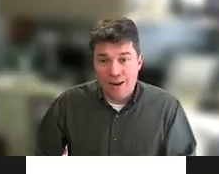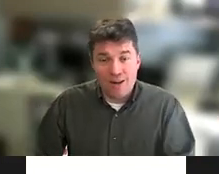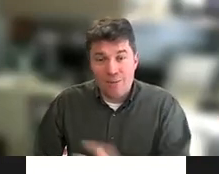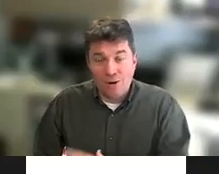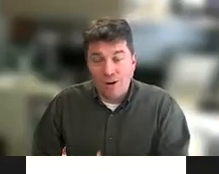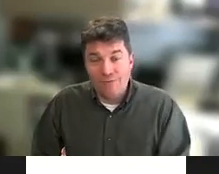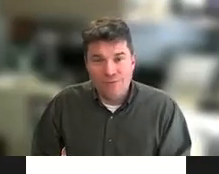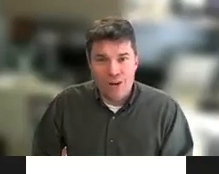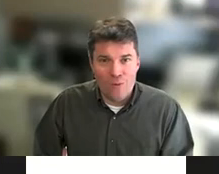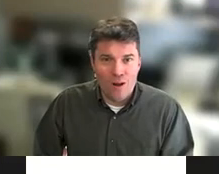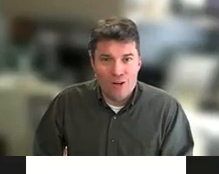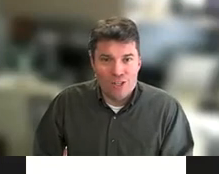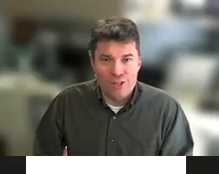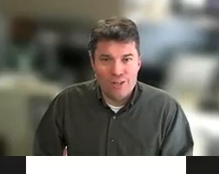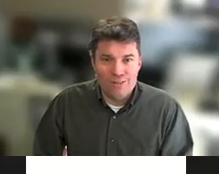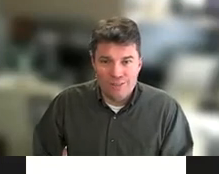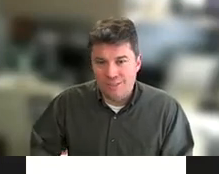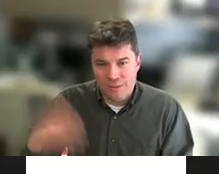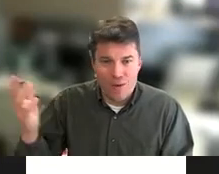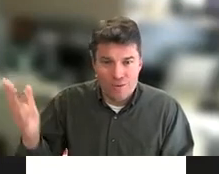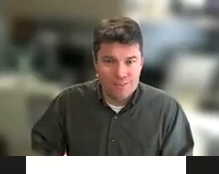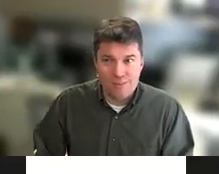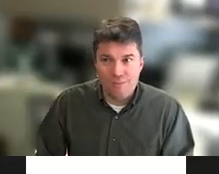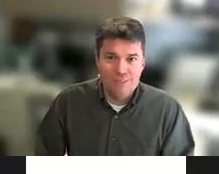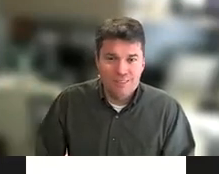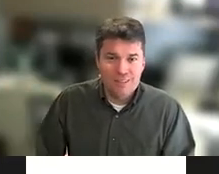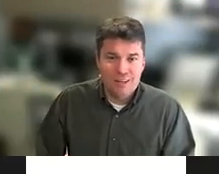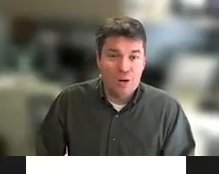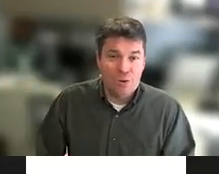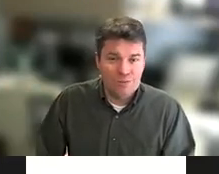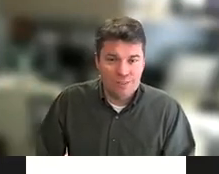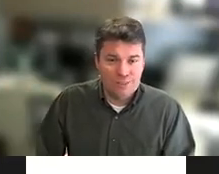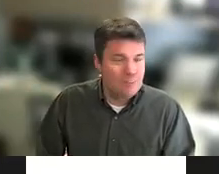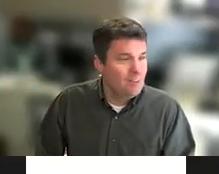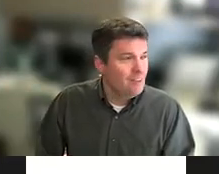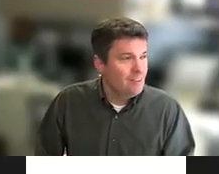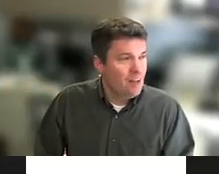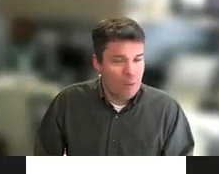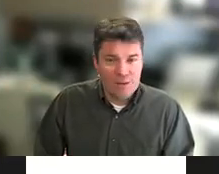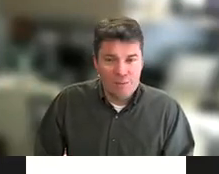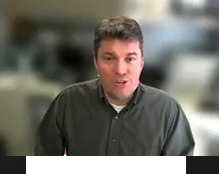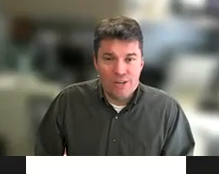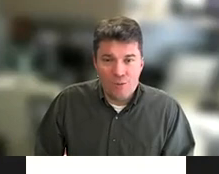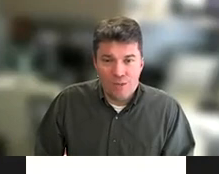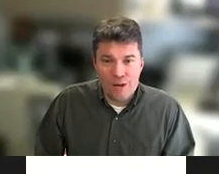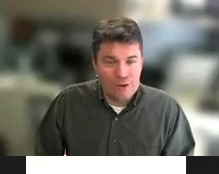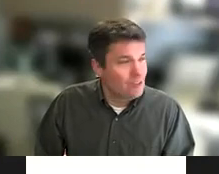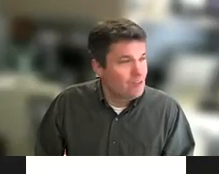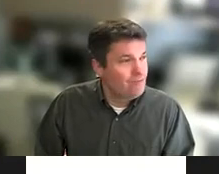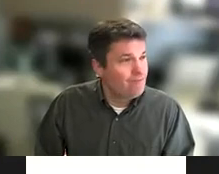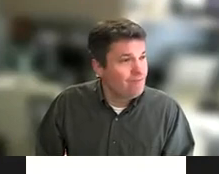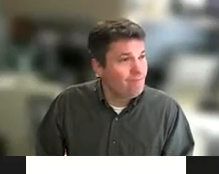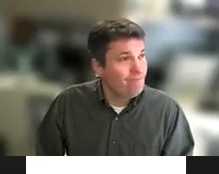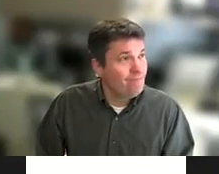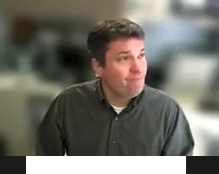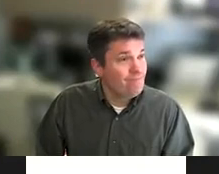supercalifragilisticexpialidocious, that may not come across very well understood. Just come out with just some silly tones to help them understand what's better.